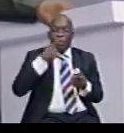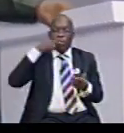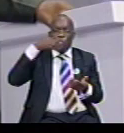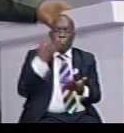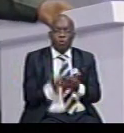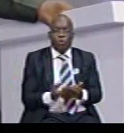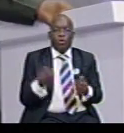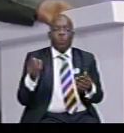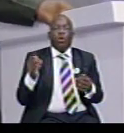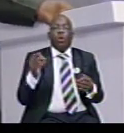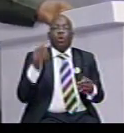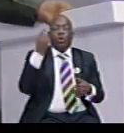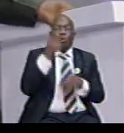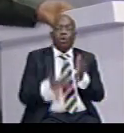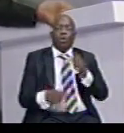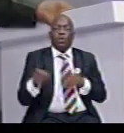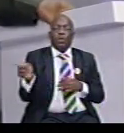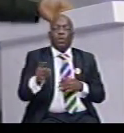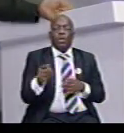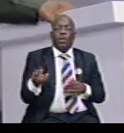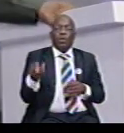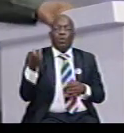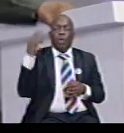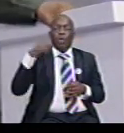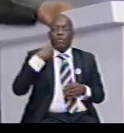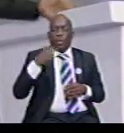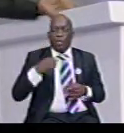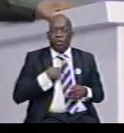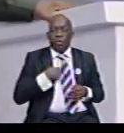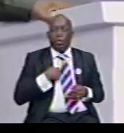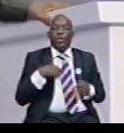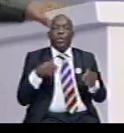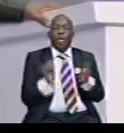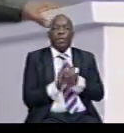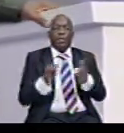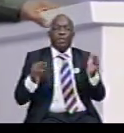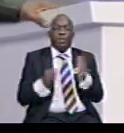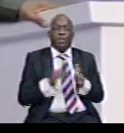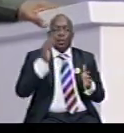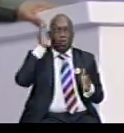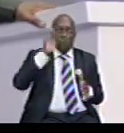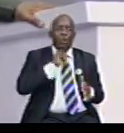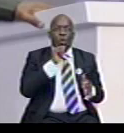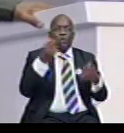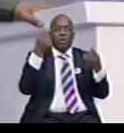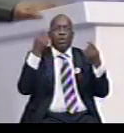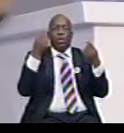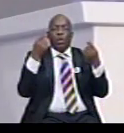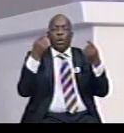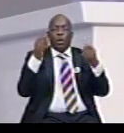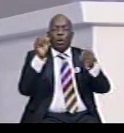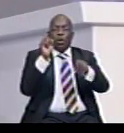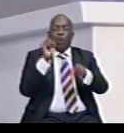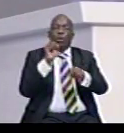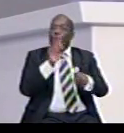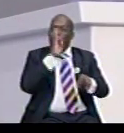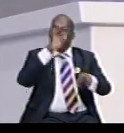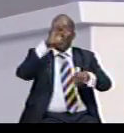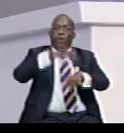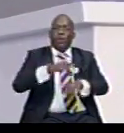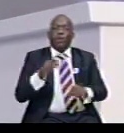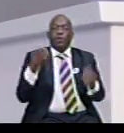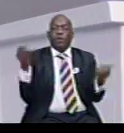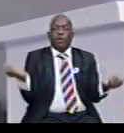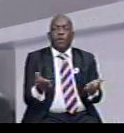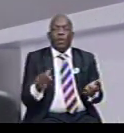me, that this will not work over here. But I picked up my